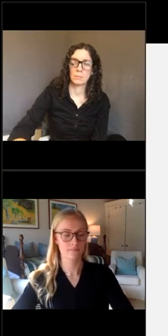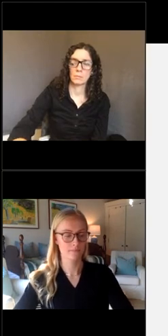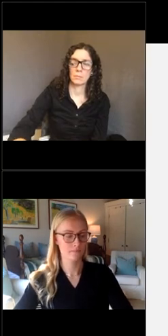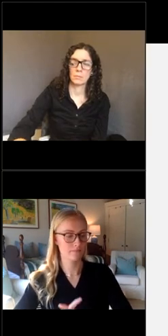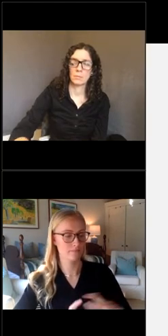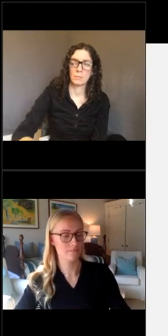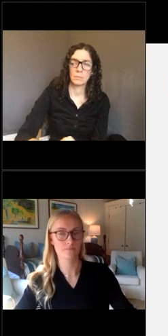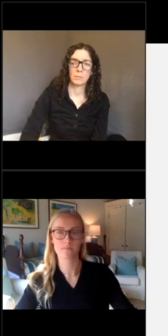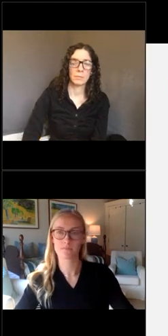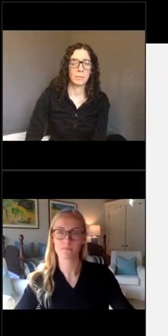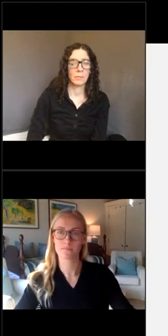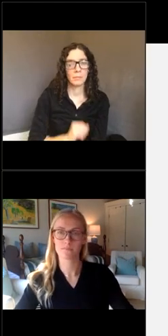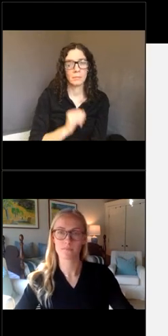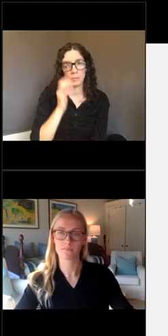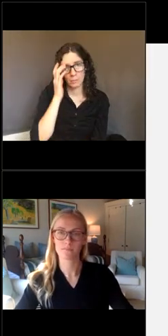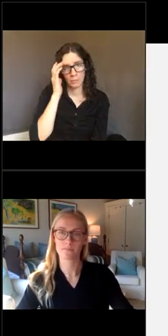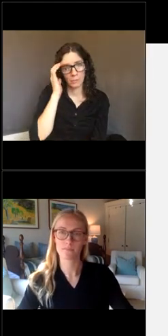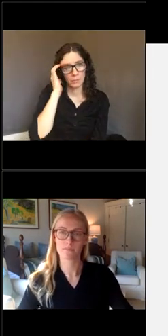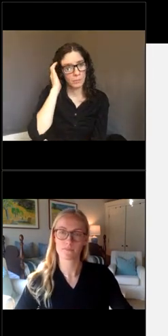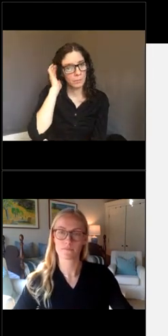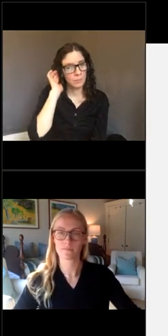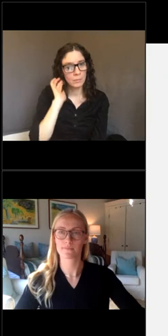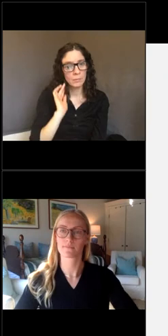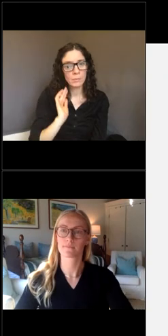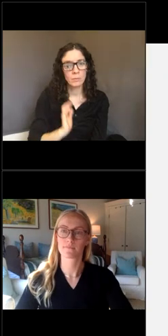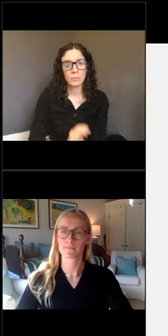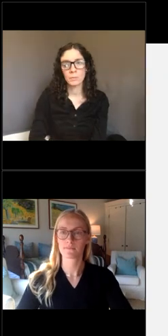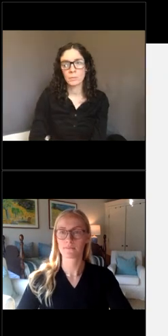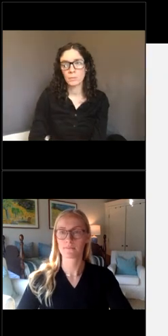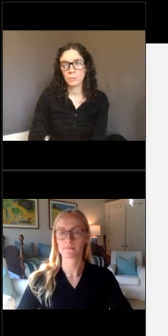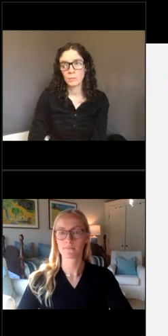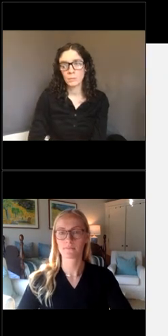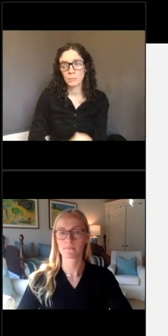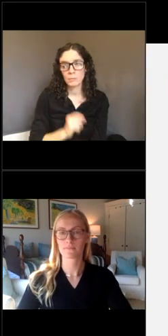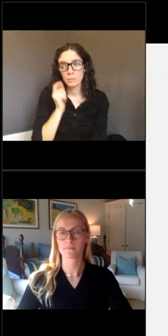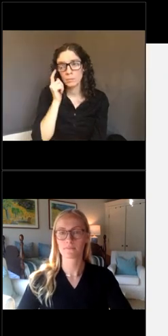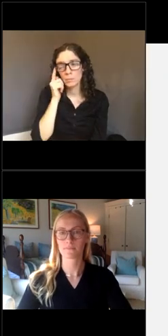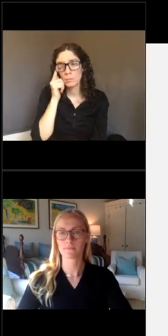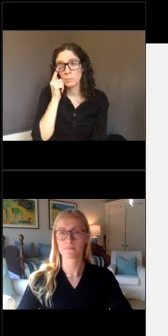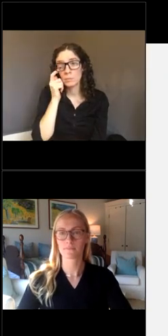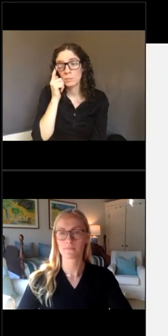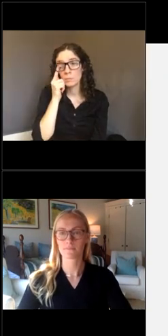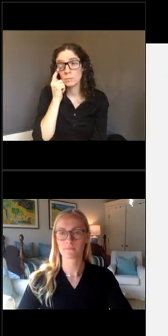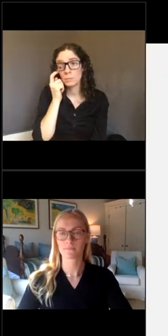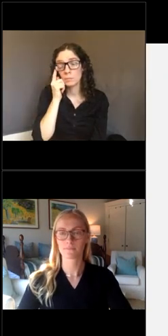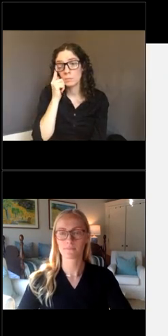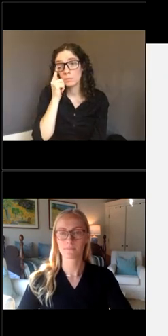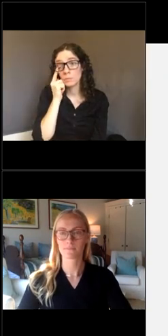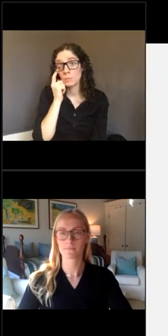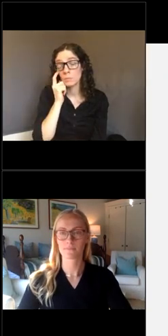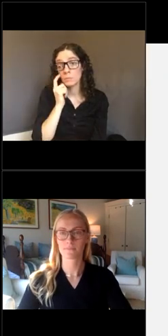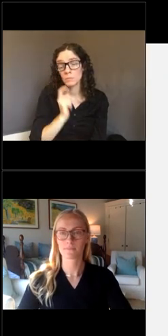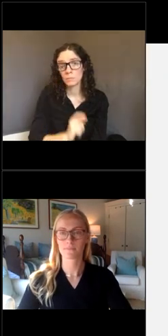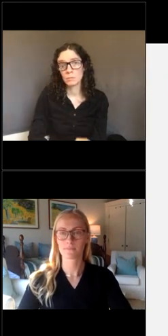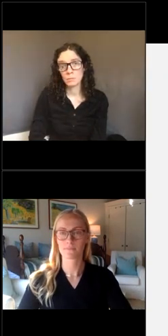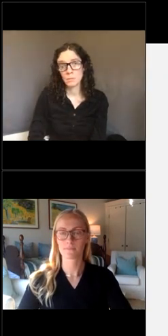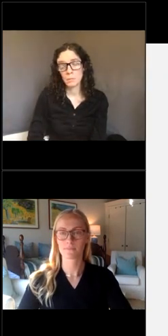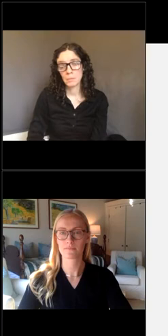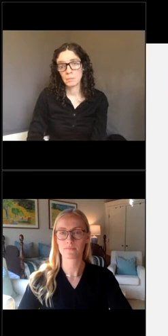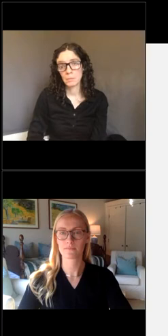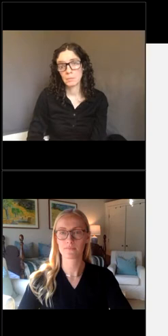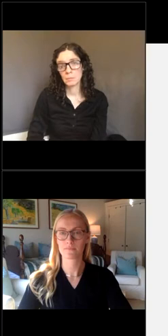We appreciate that marine connectivity is relatively new, that science and technology are moving, but still